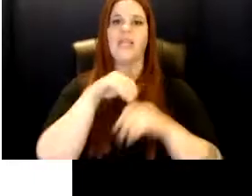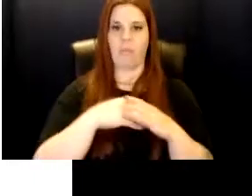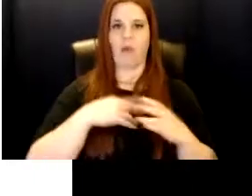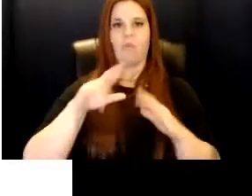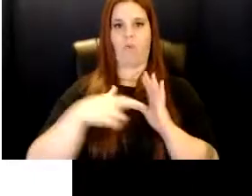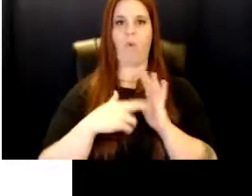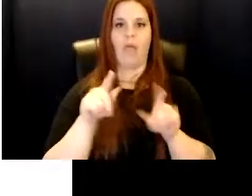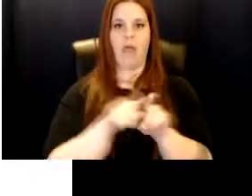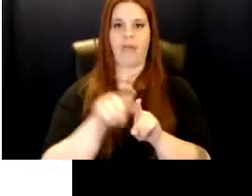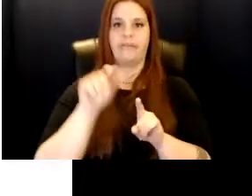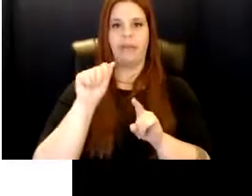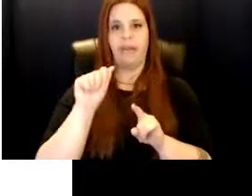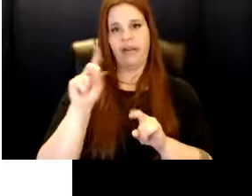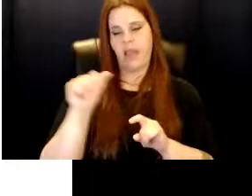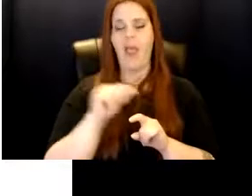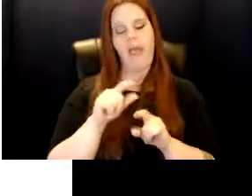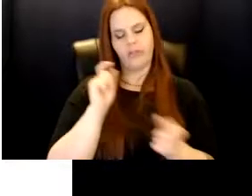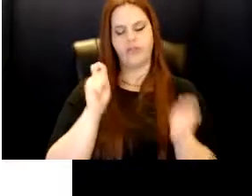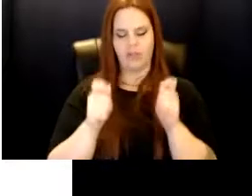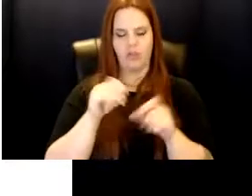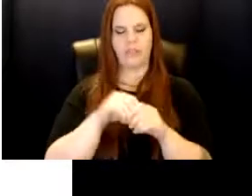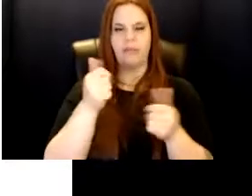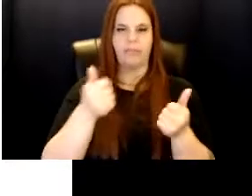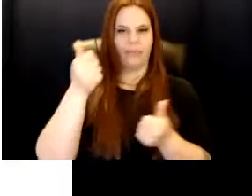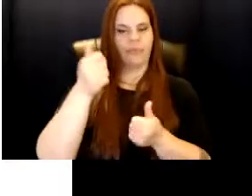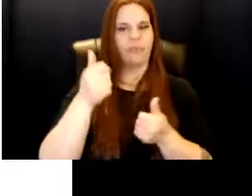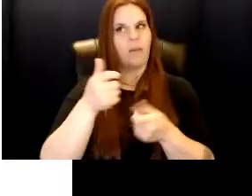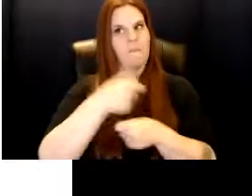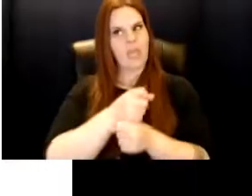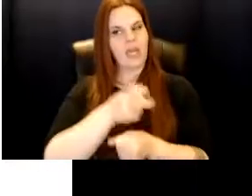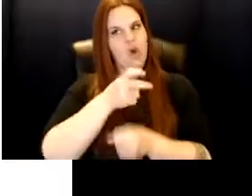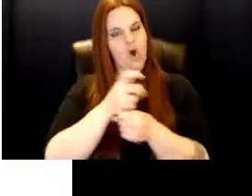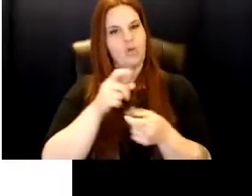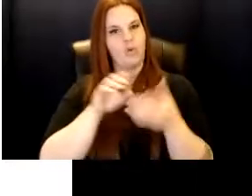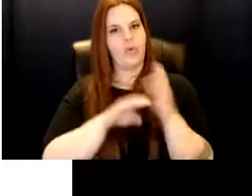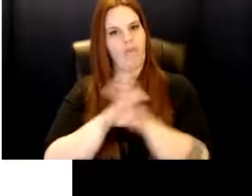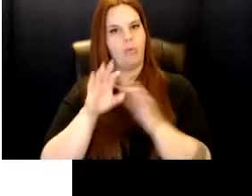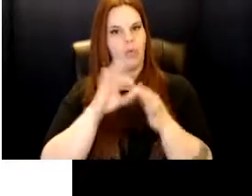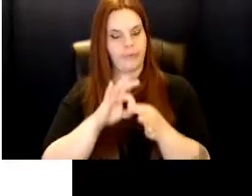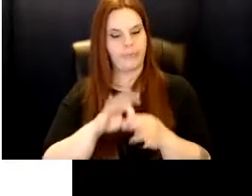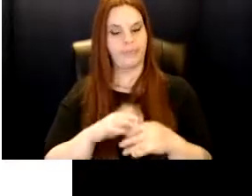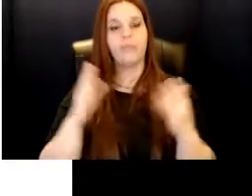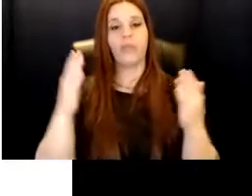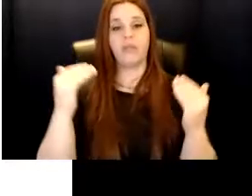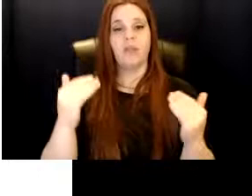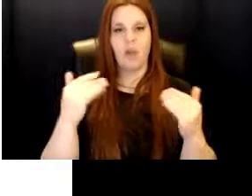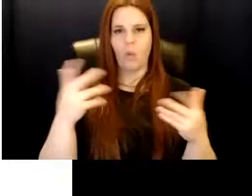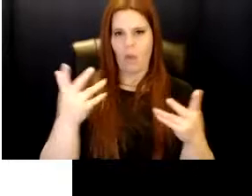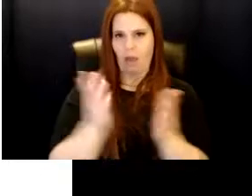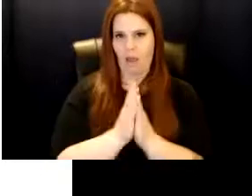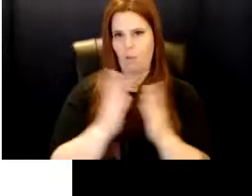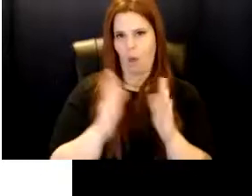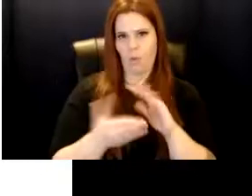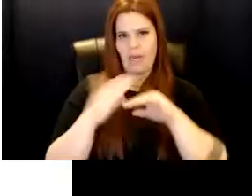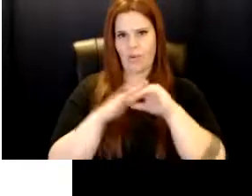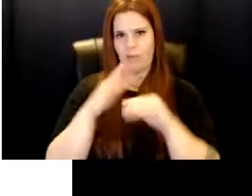course, changes in administration, making it hard to develop relationships. On the next slide, we asked them, well, what would it increase